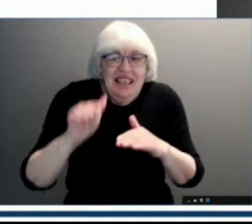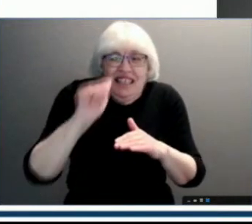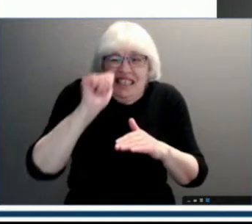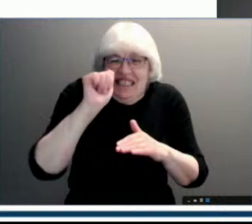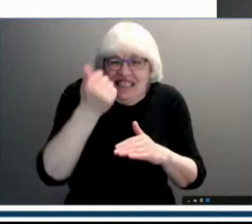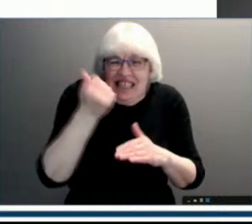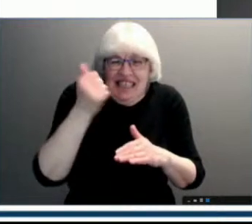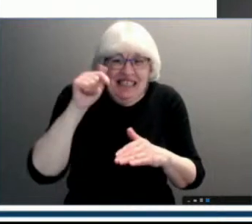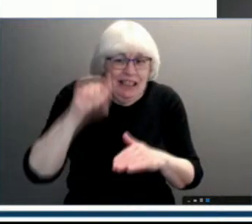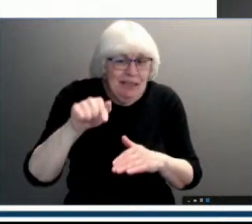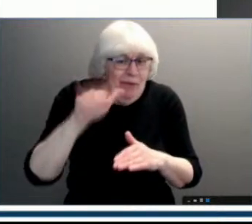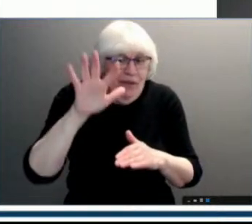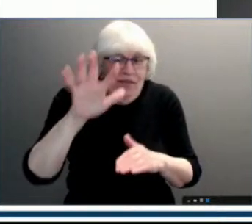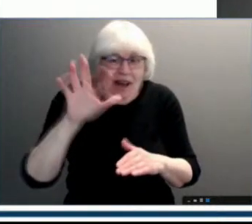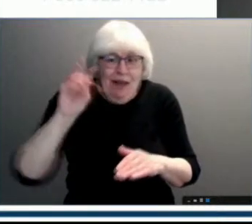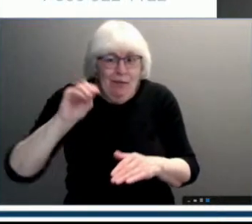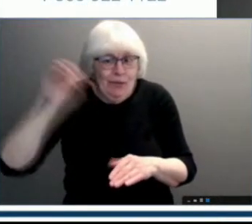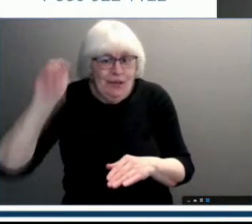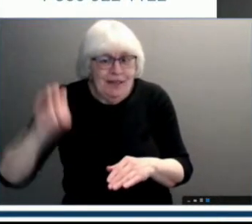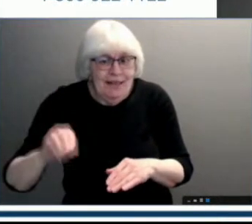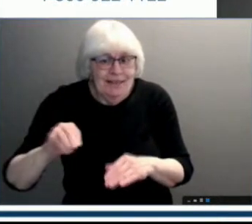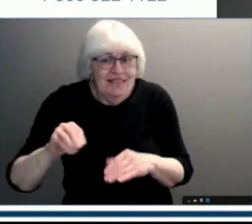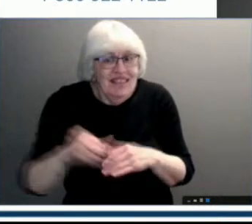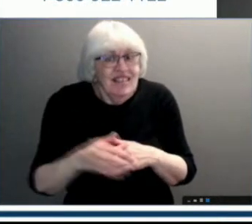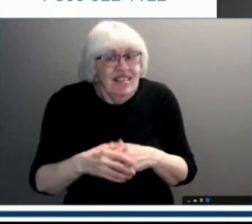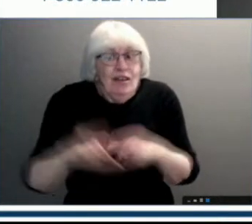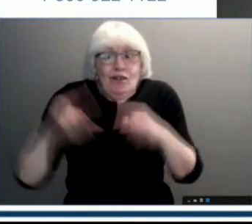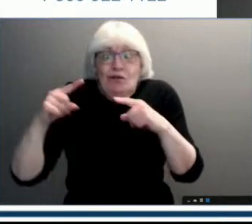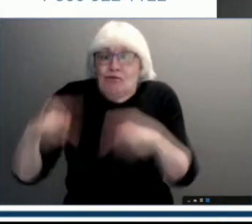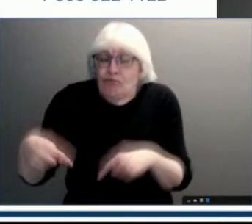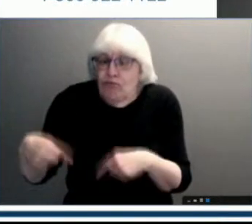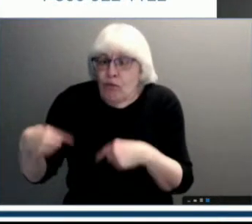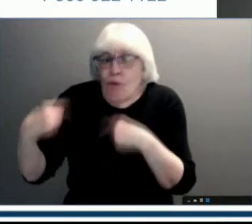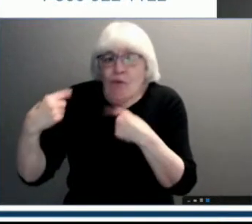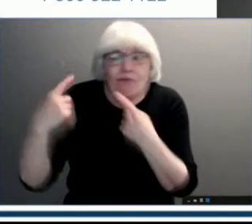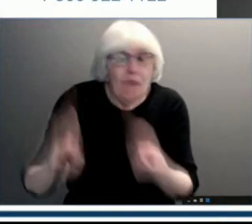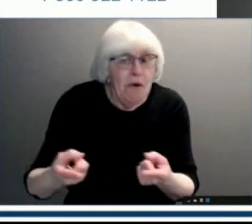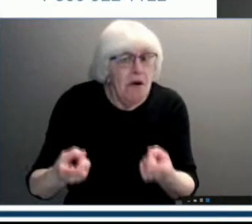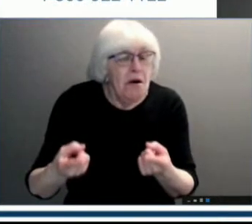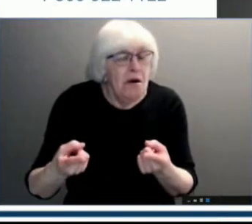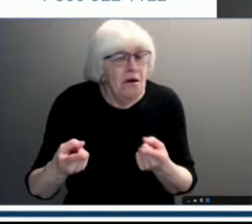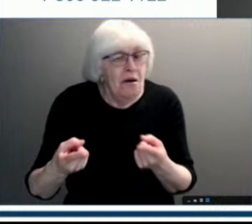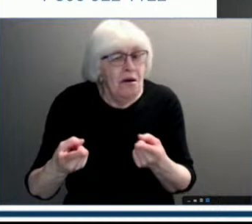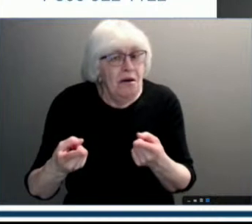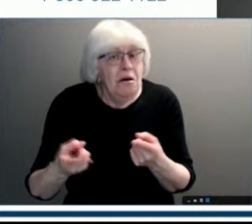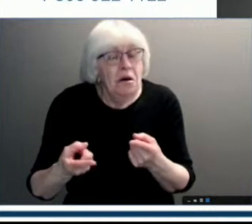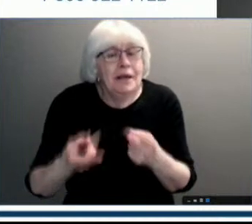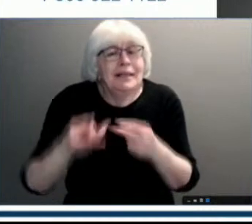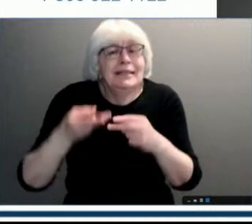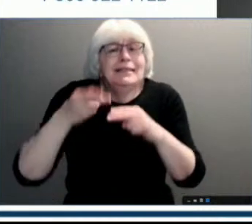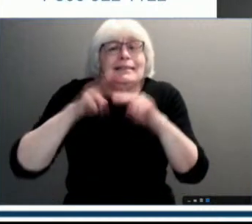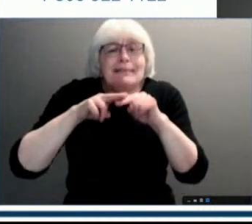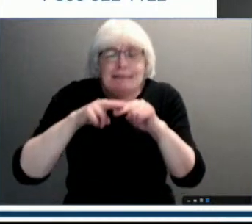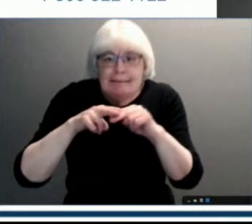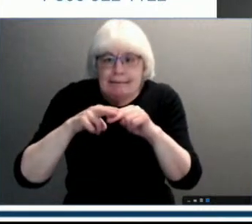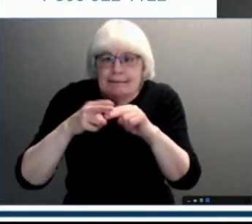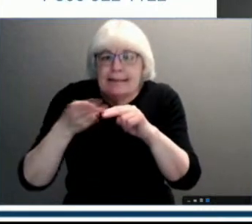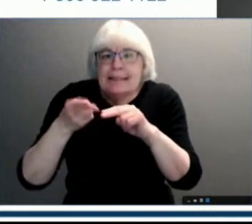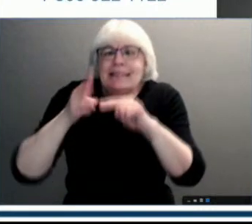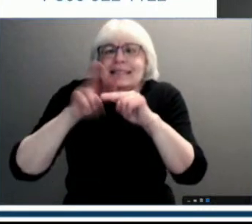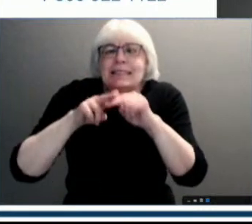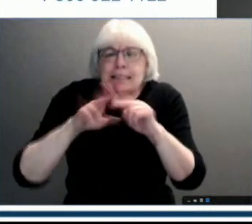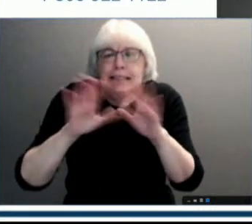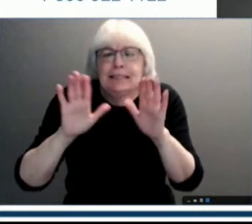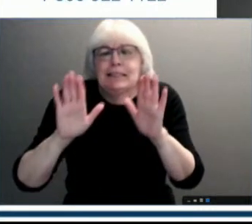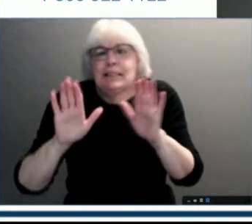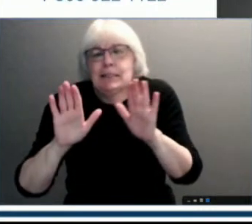so far we're seeing, but it is, ticking upwards, but we're seeing it a moderate rise, so which